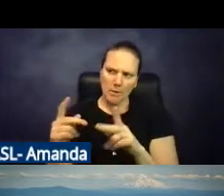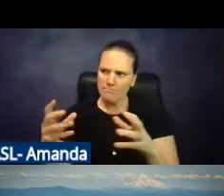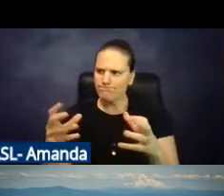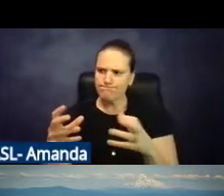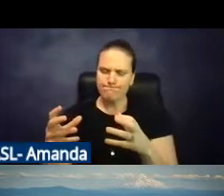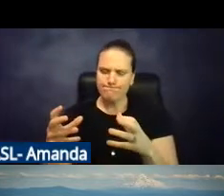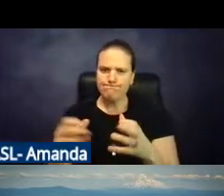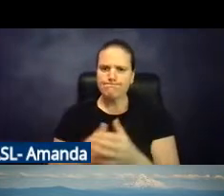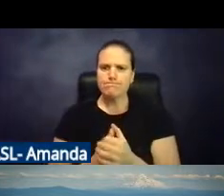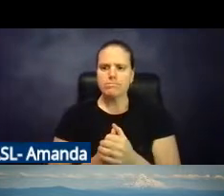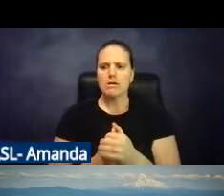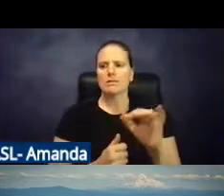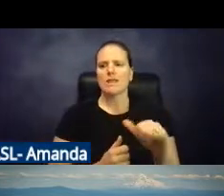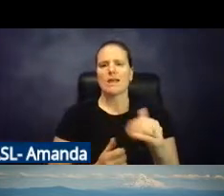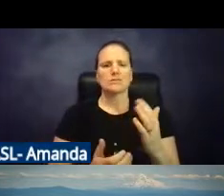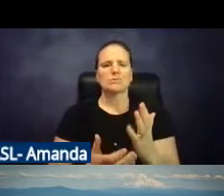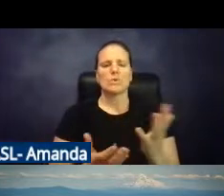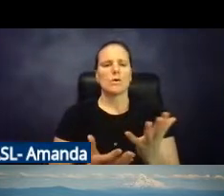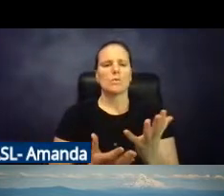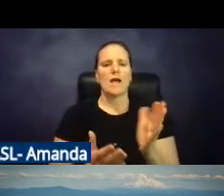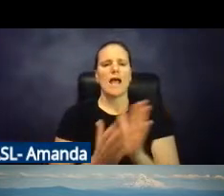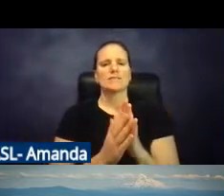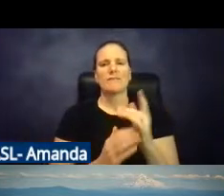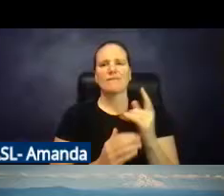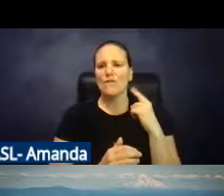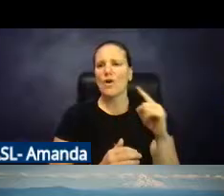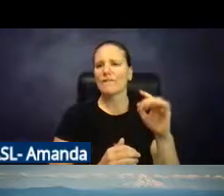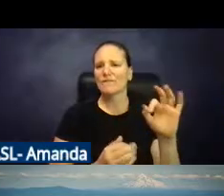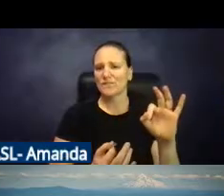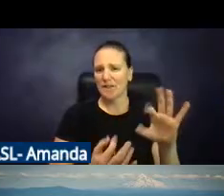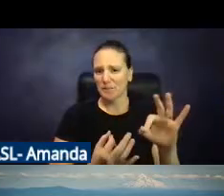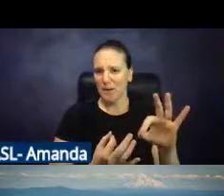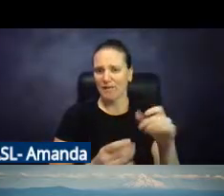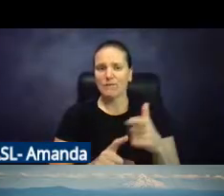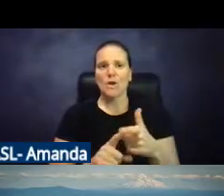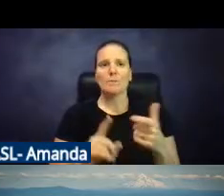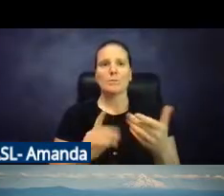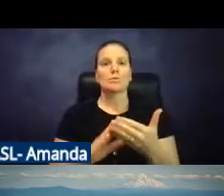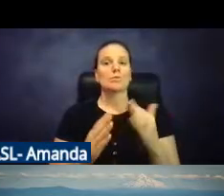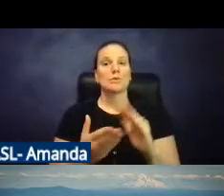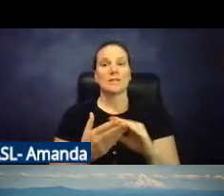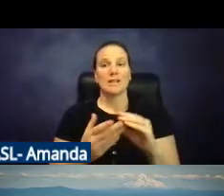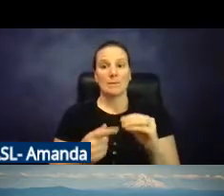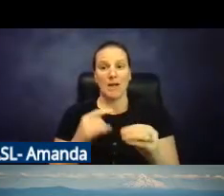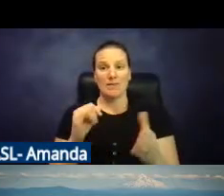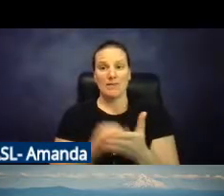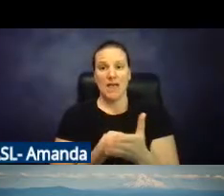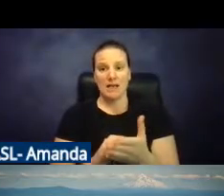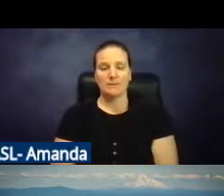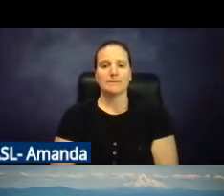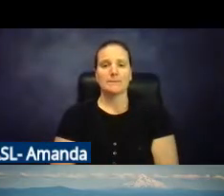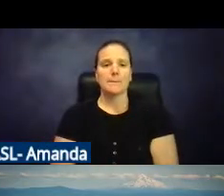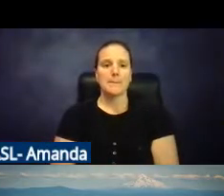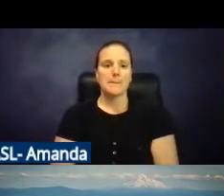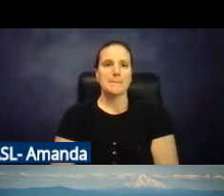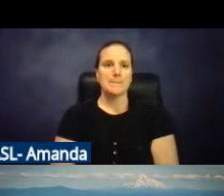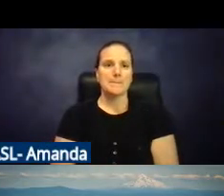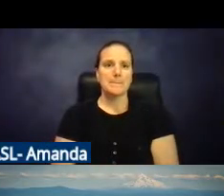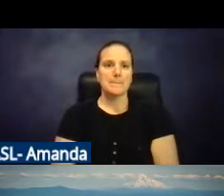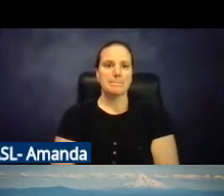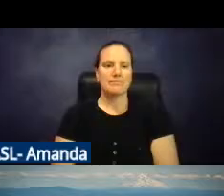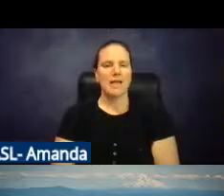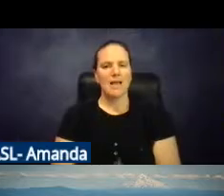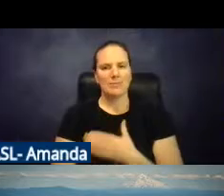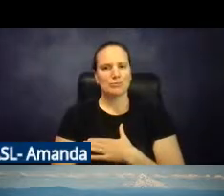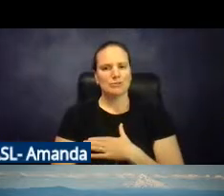the thing that we're asking to get the feedback from the community on that. So. I appreciate the